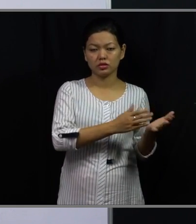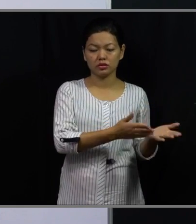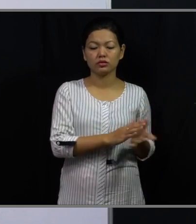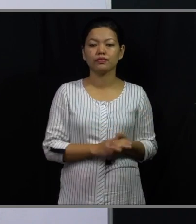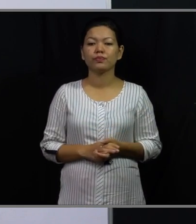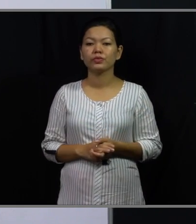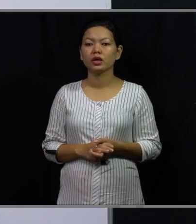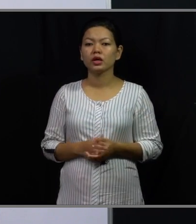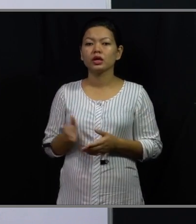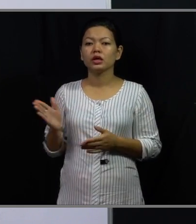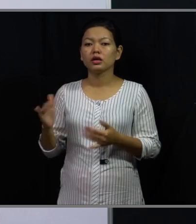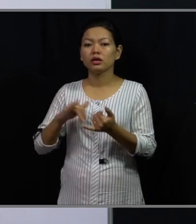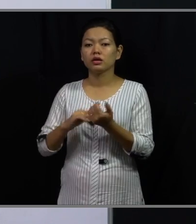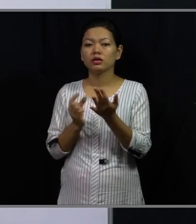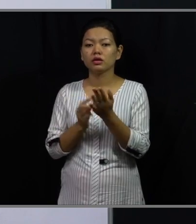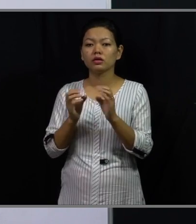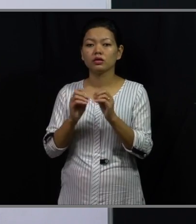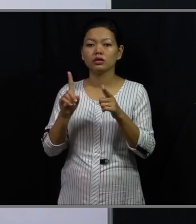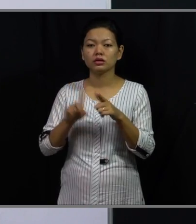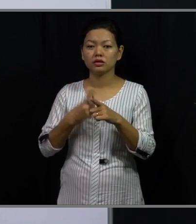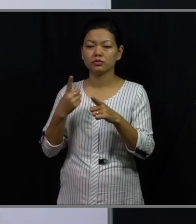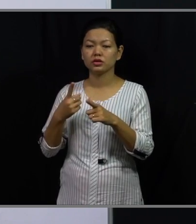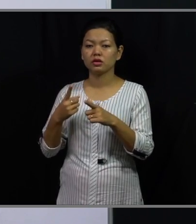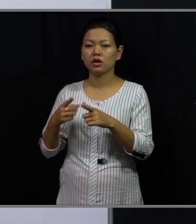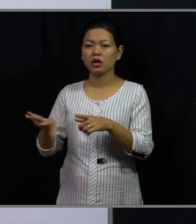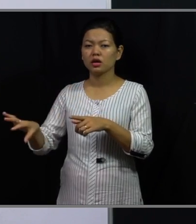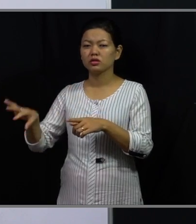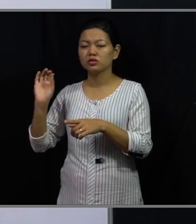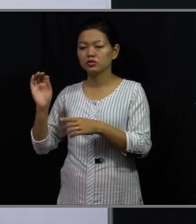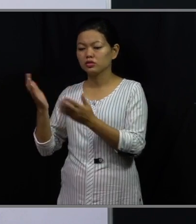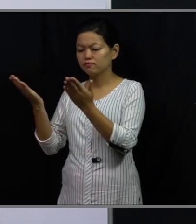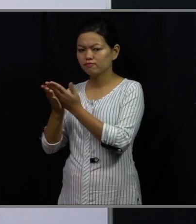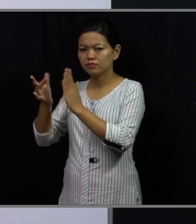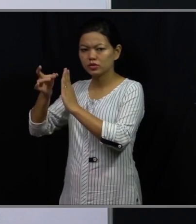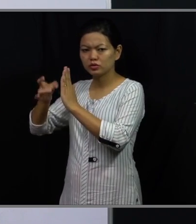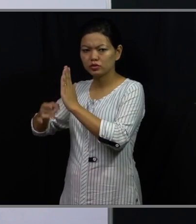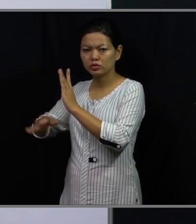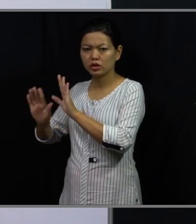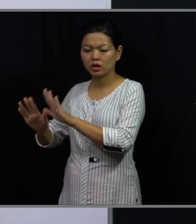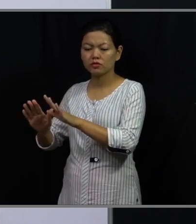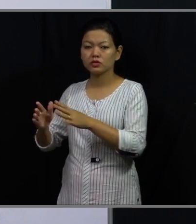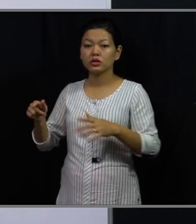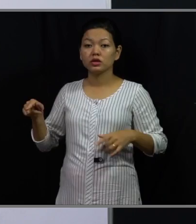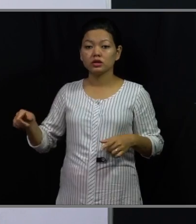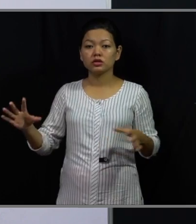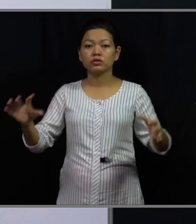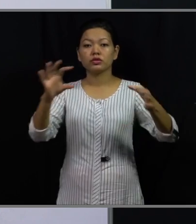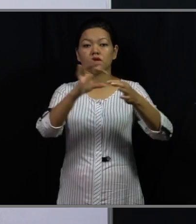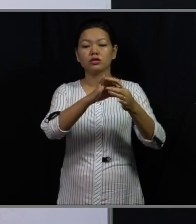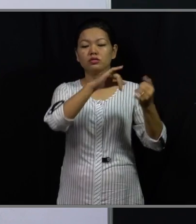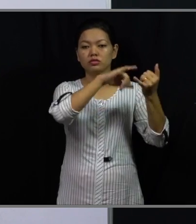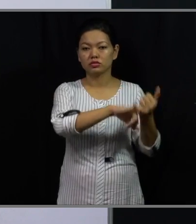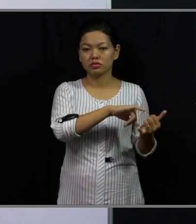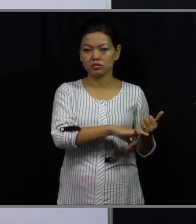subject matter to study, okay. So in that way, it is also related to sociology as well as it